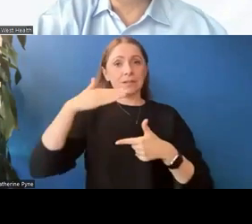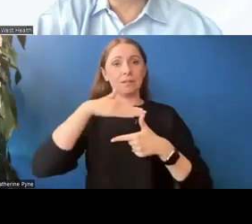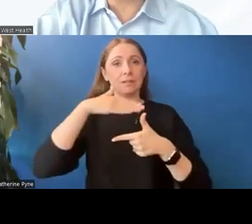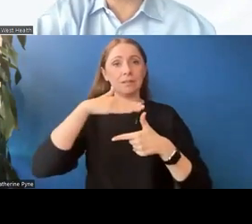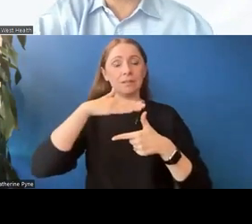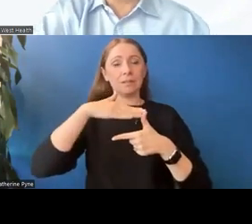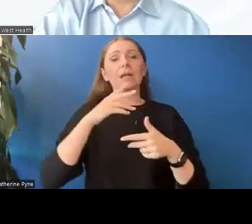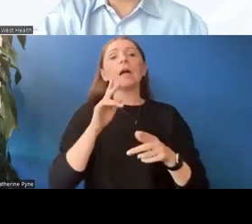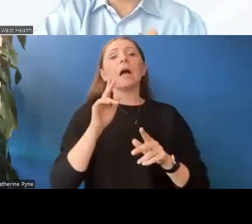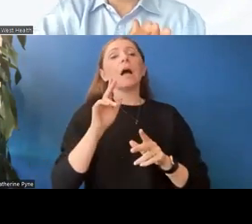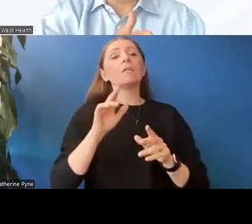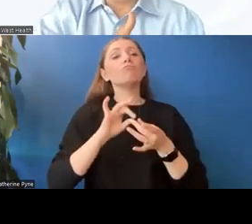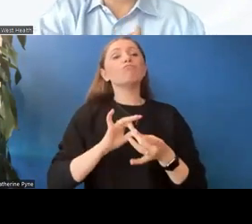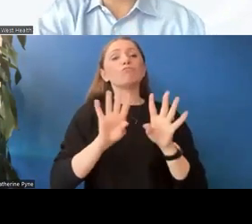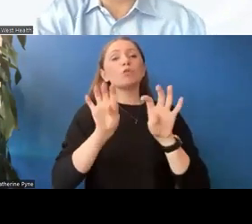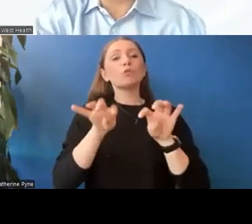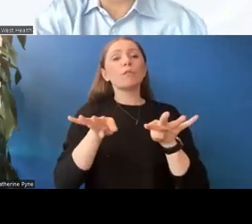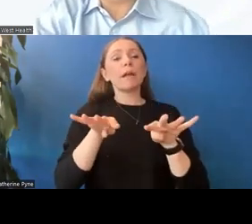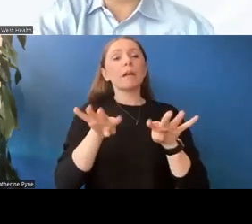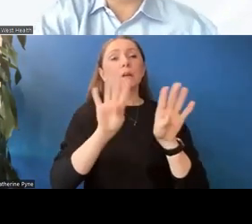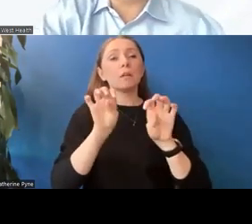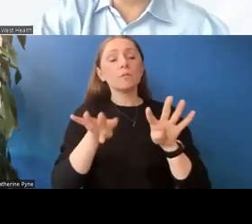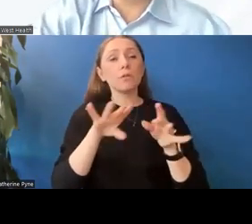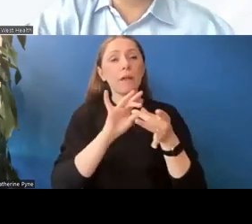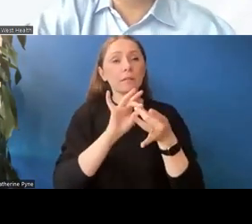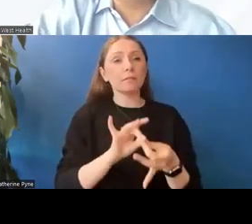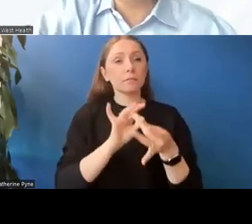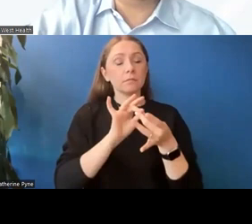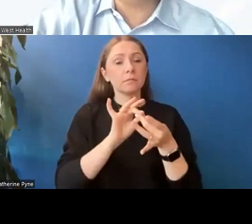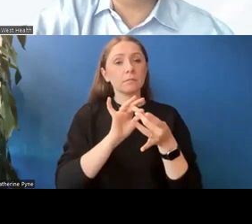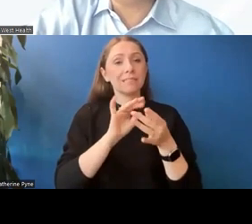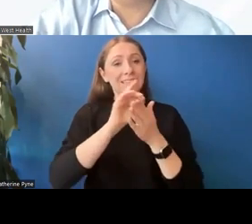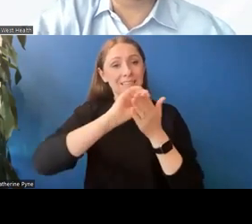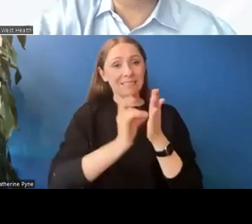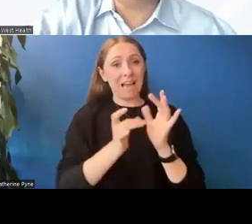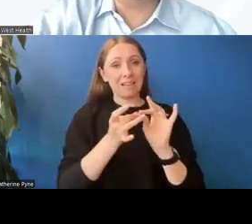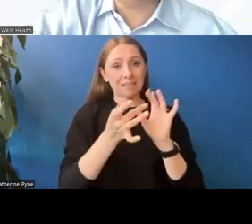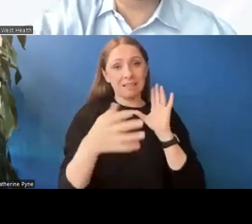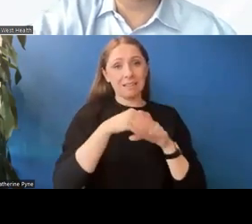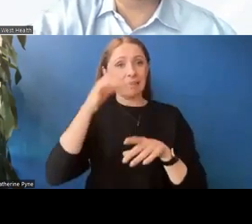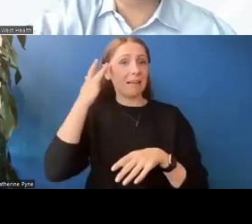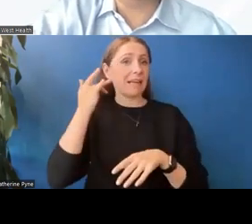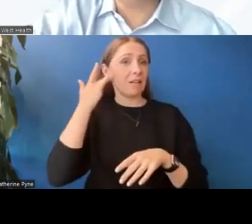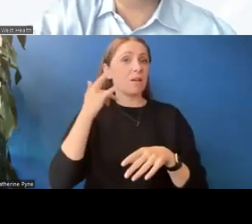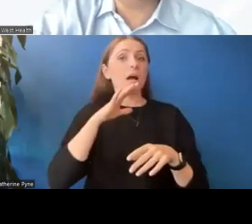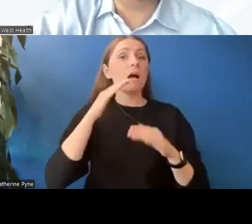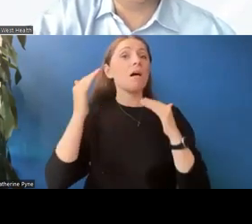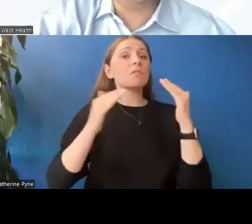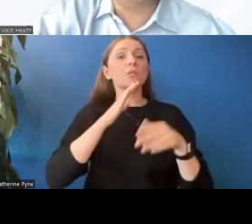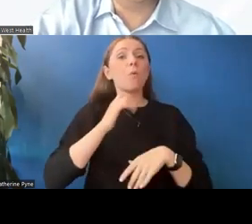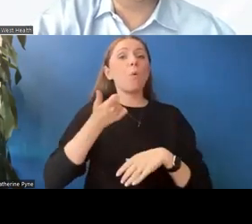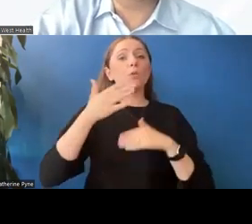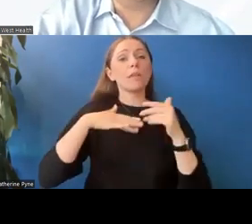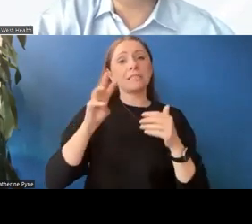So a little bit about the survey. The survey was designed and launched in California for adults 65 and